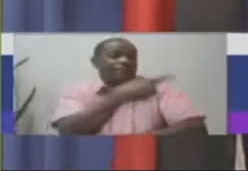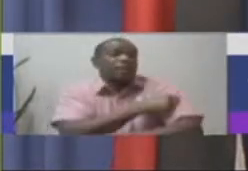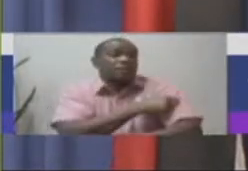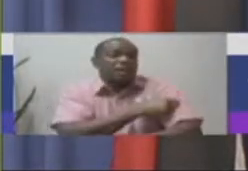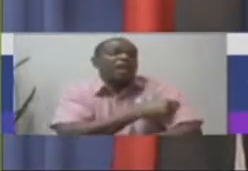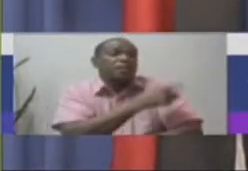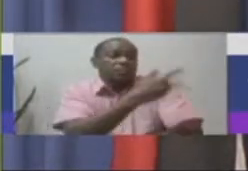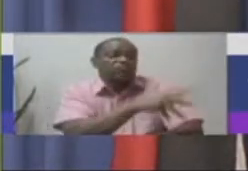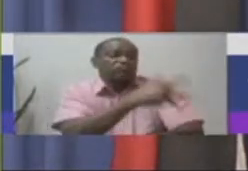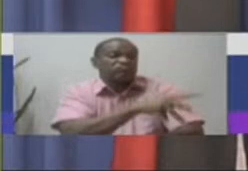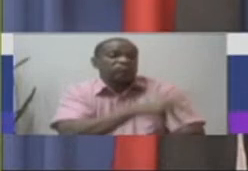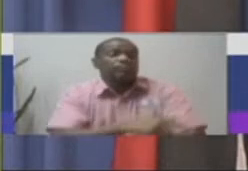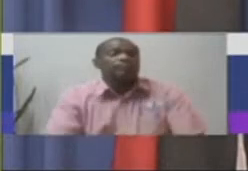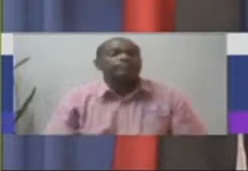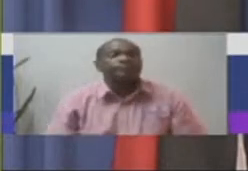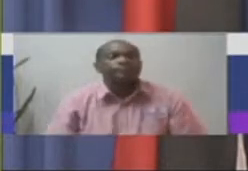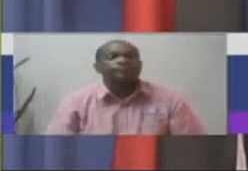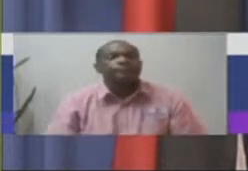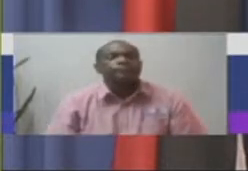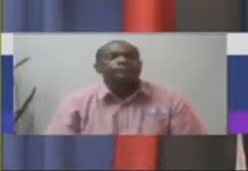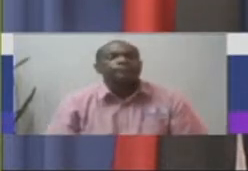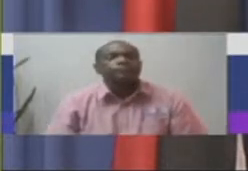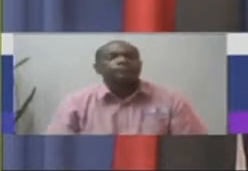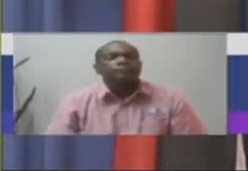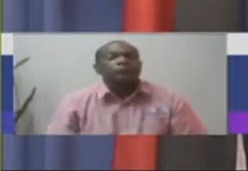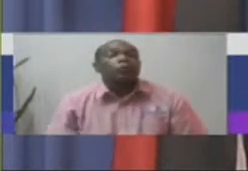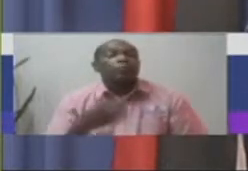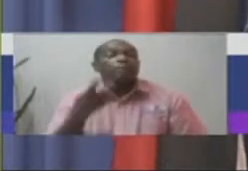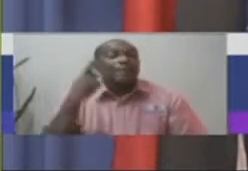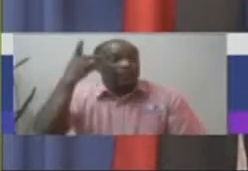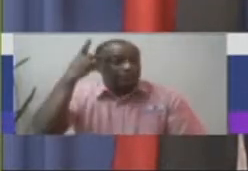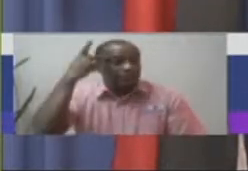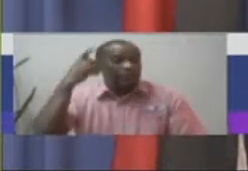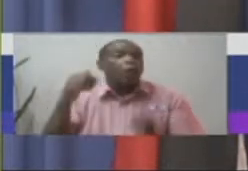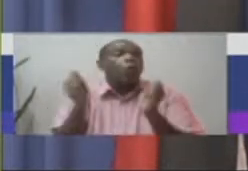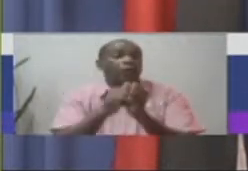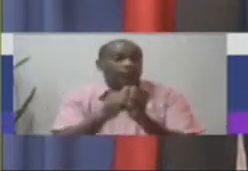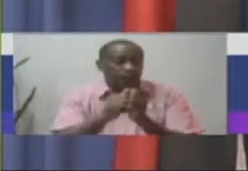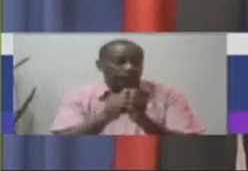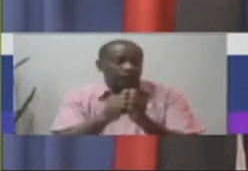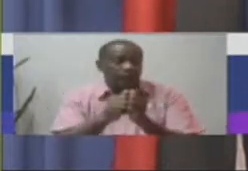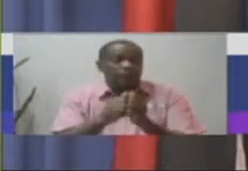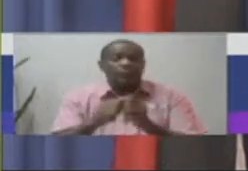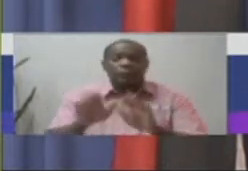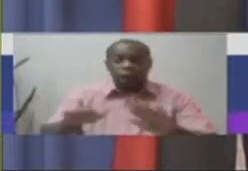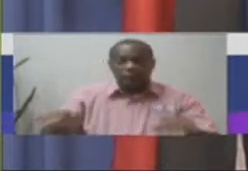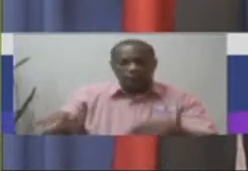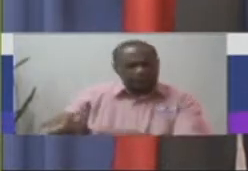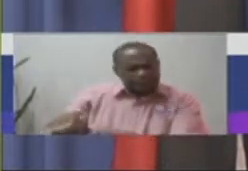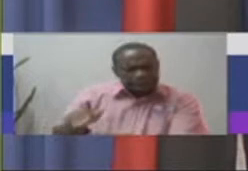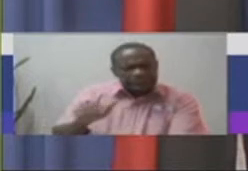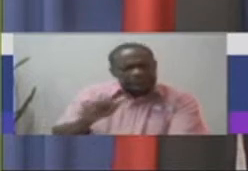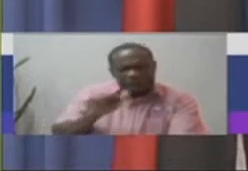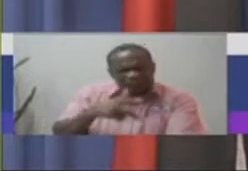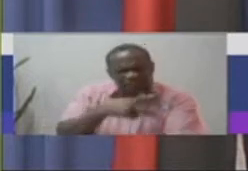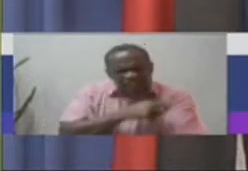their unvaccinated children will be allowed to take them home. And